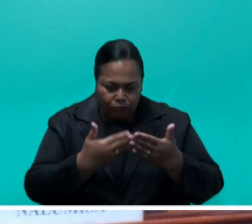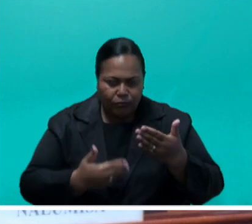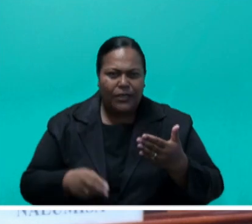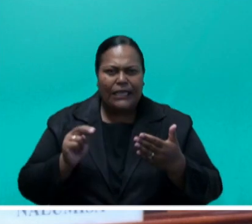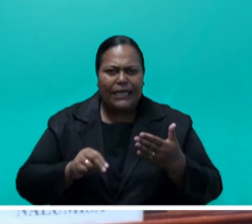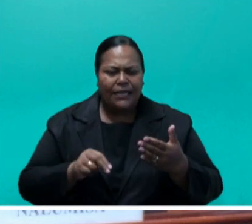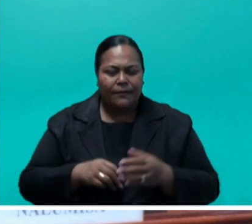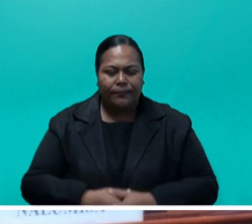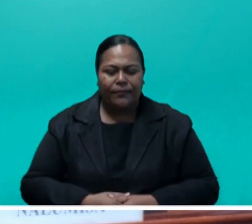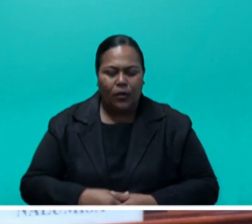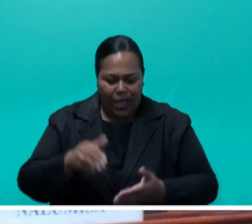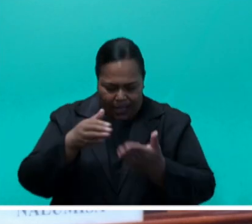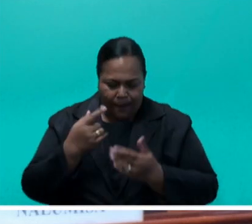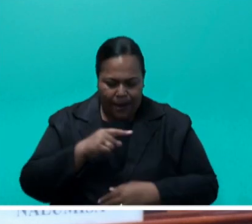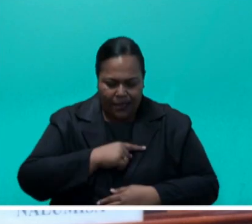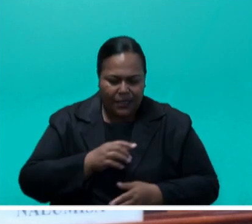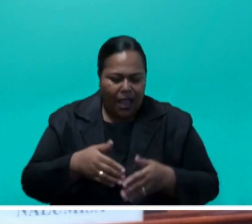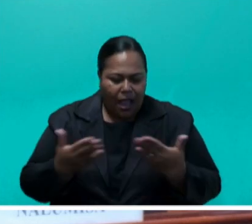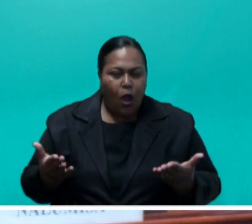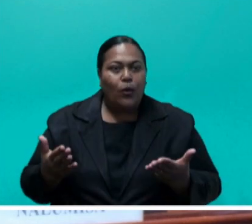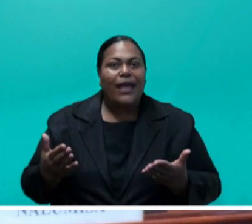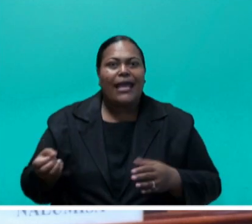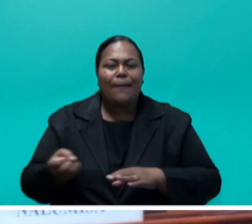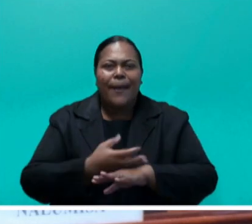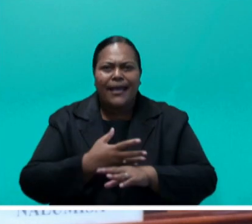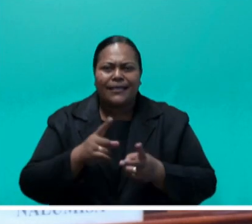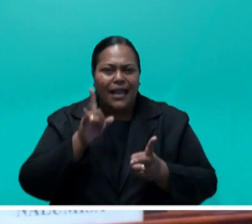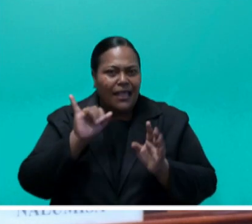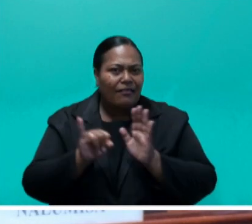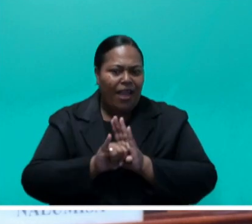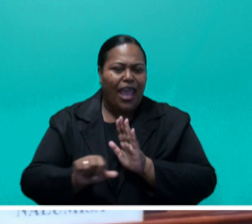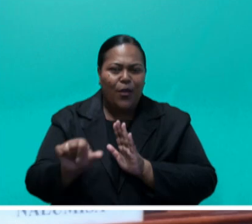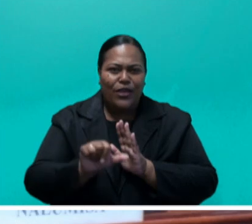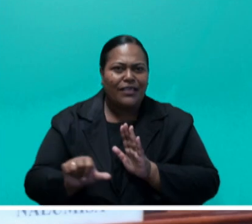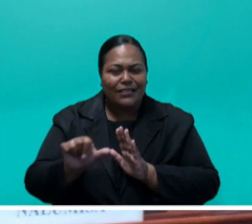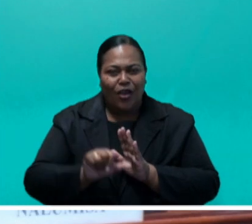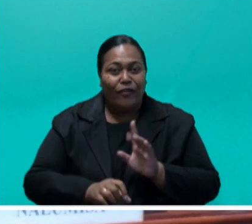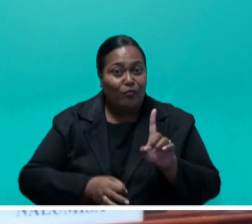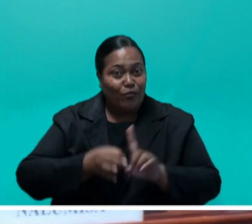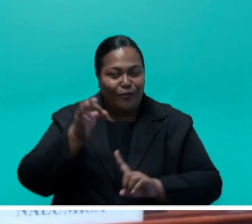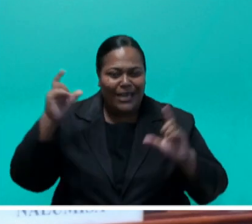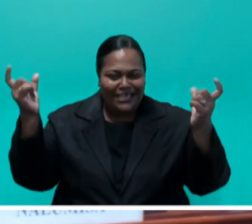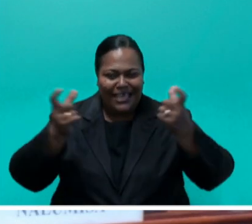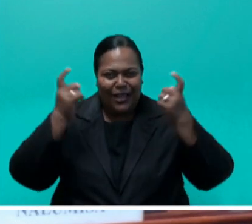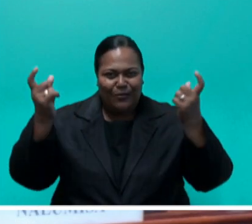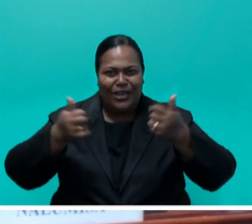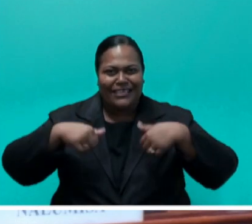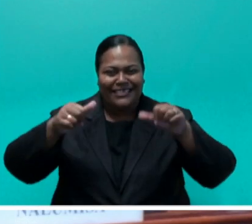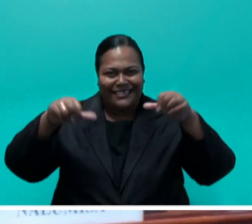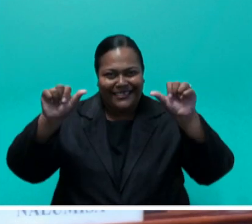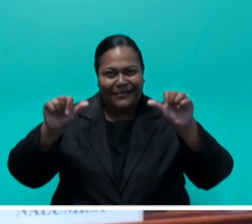assess impact, identify areas for improvement, and celebrate success.